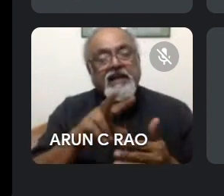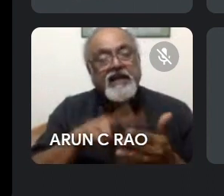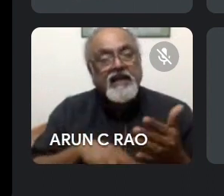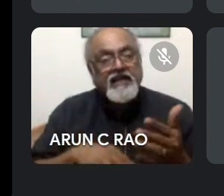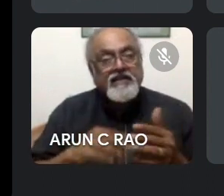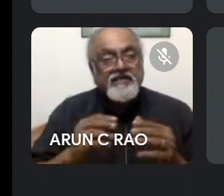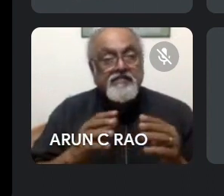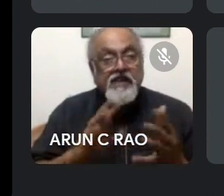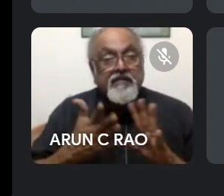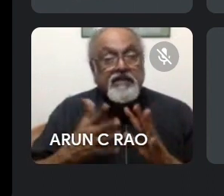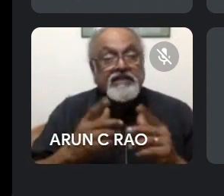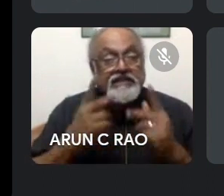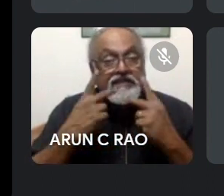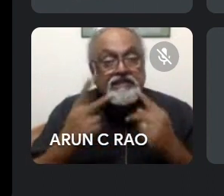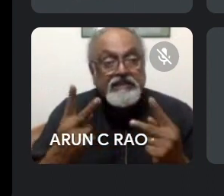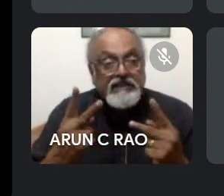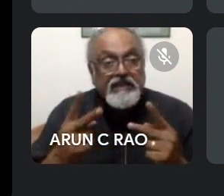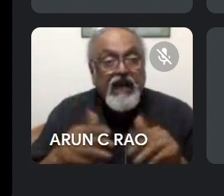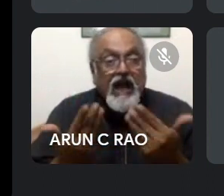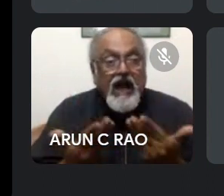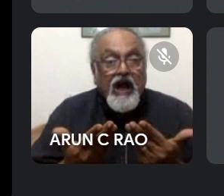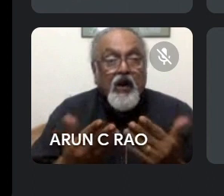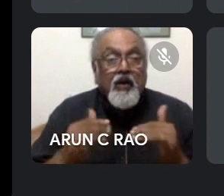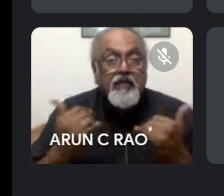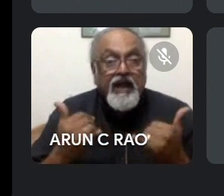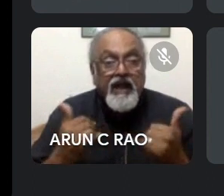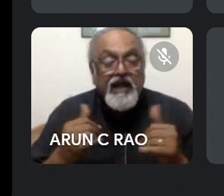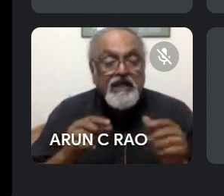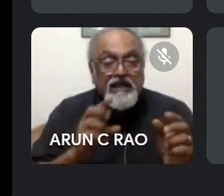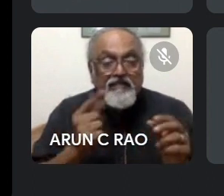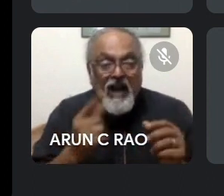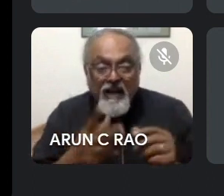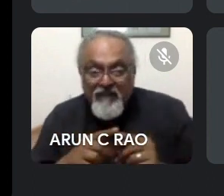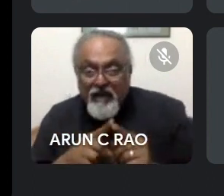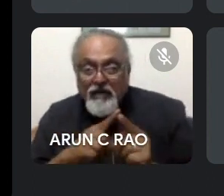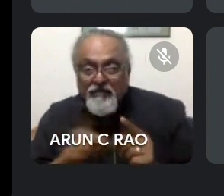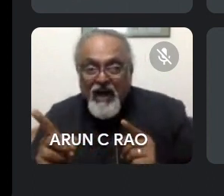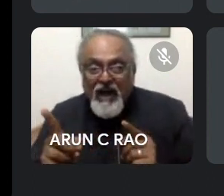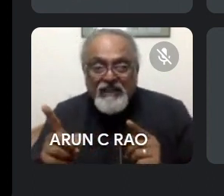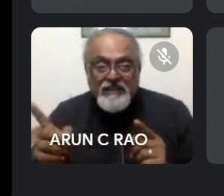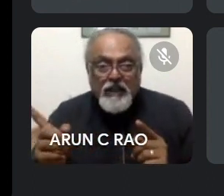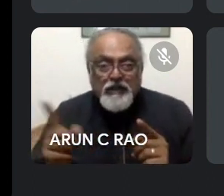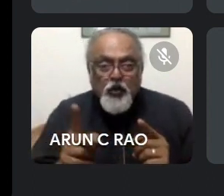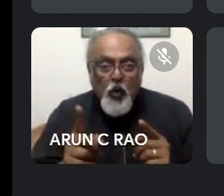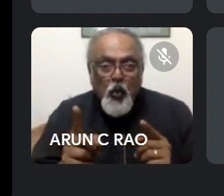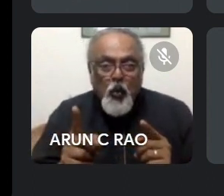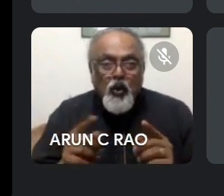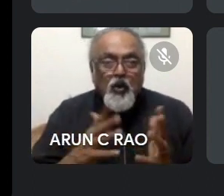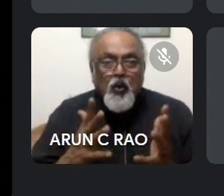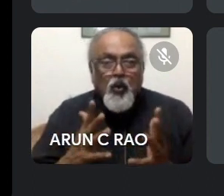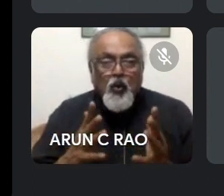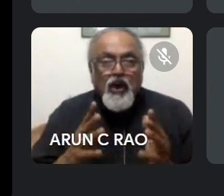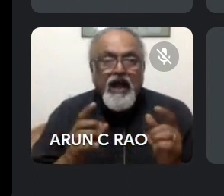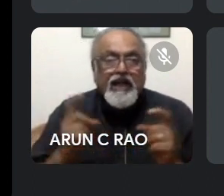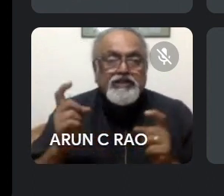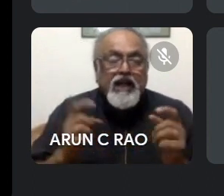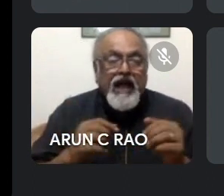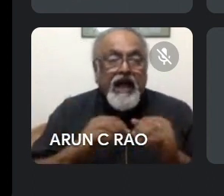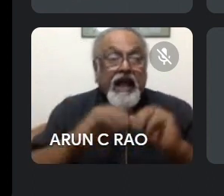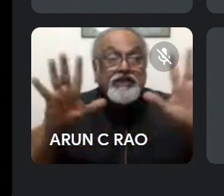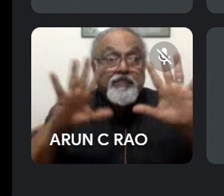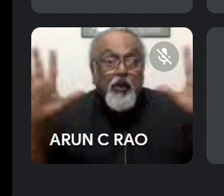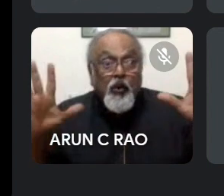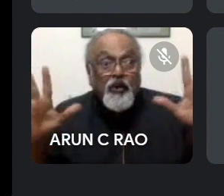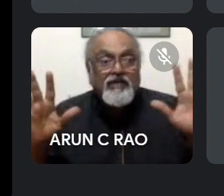better it. Let me see if I can play with speeds. Let me make this my own thing. So the beauty of exploration is you literally